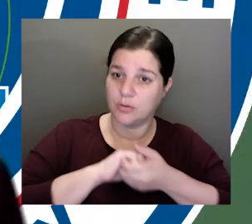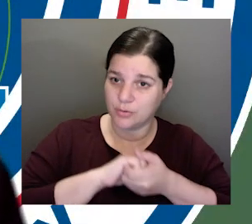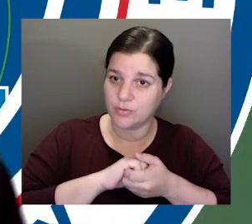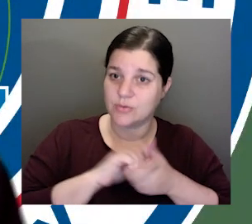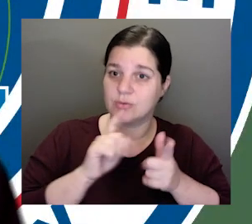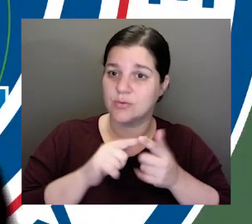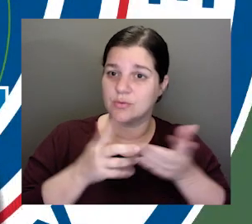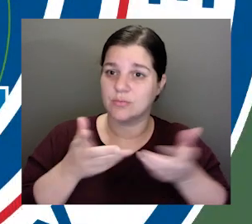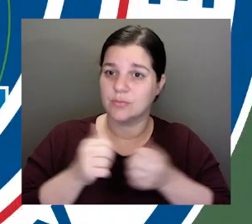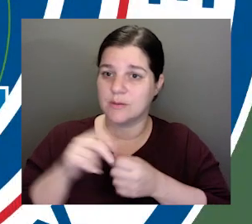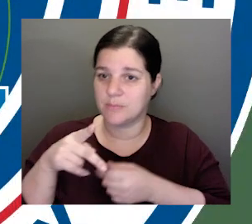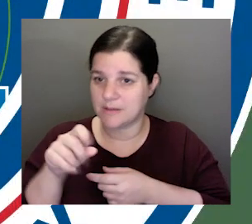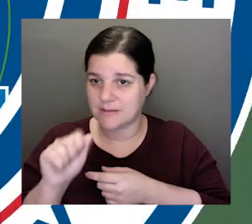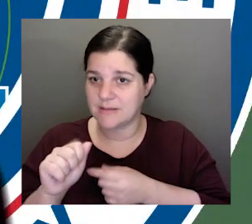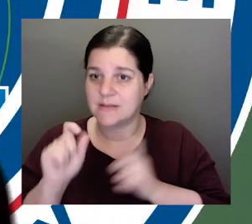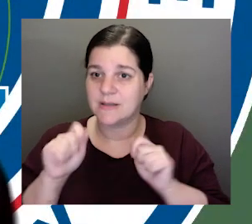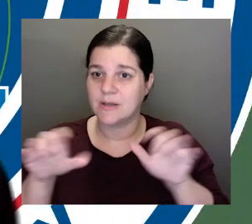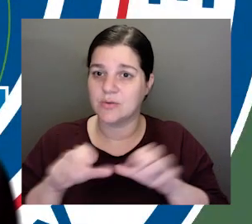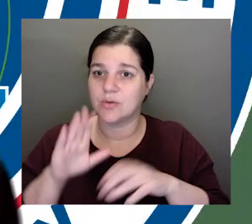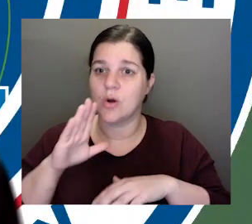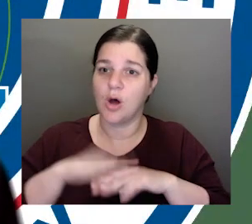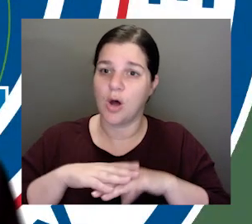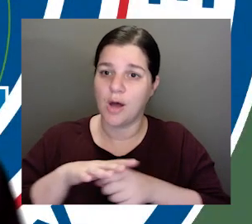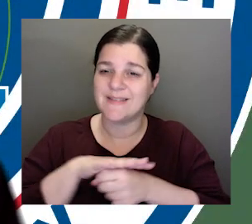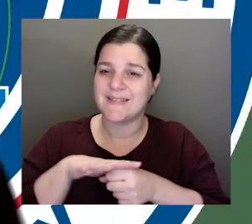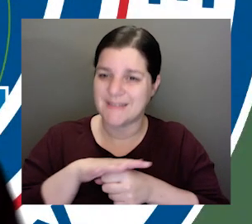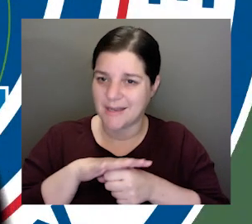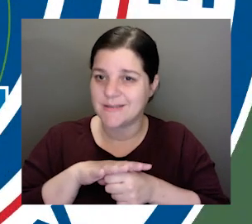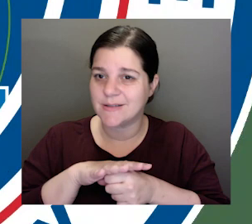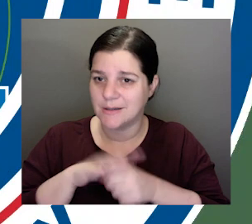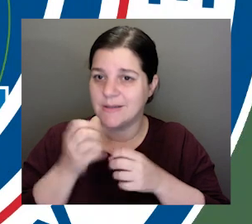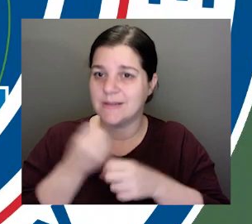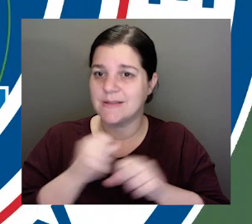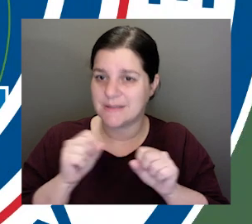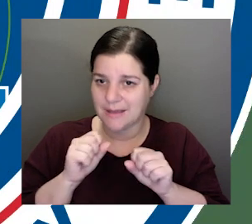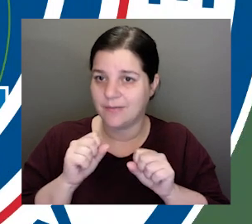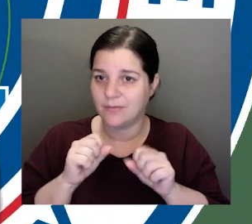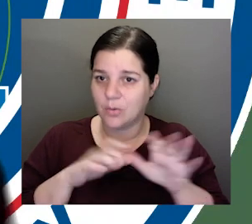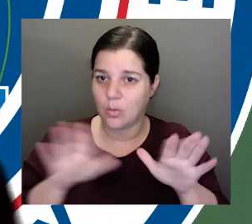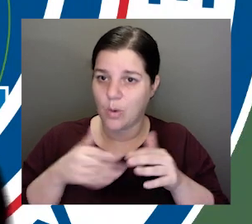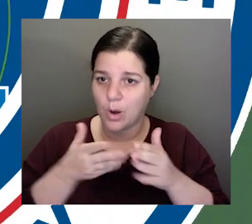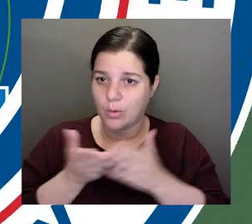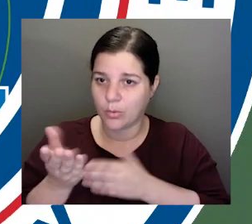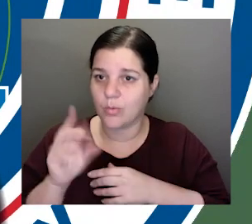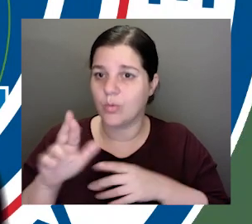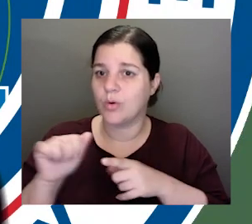and PSAs to conduct an on-site SAFE walkthrough, i.e. trainings for SAFE assessments?